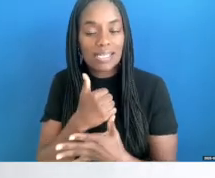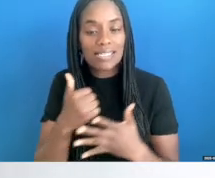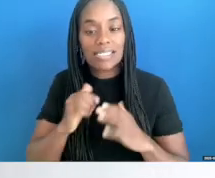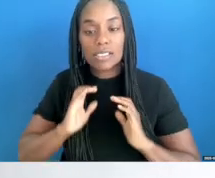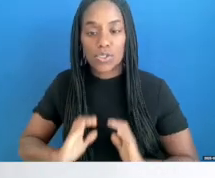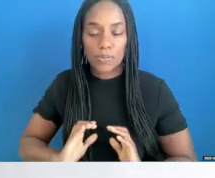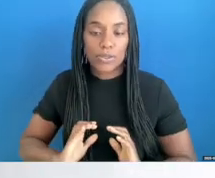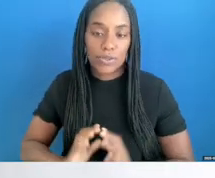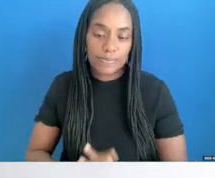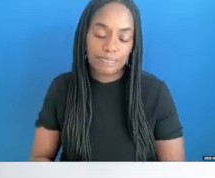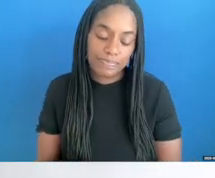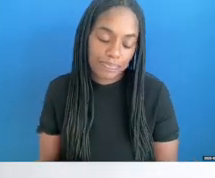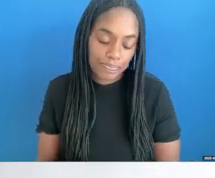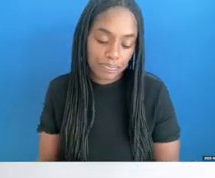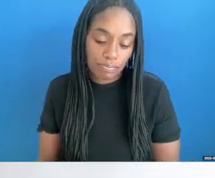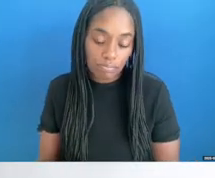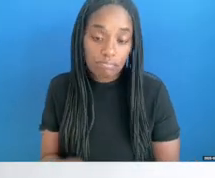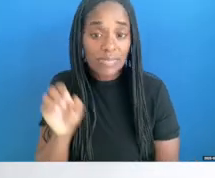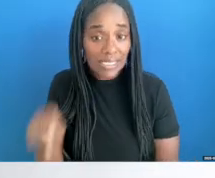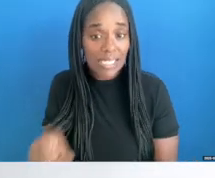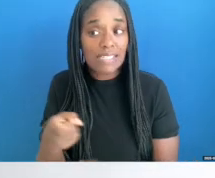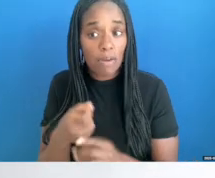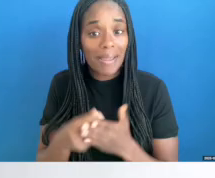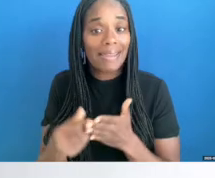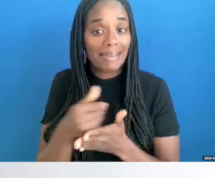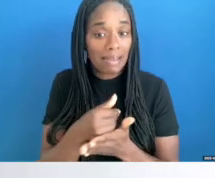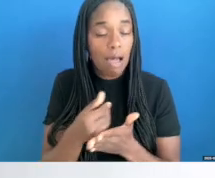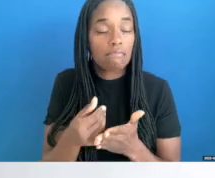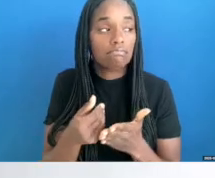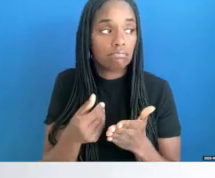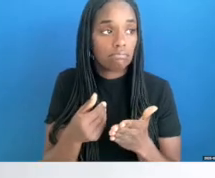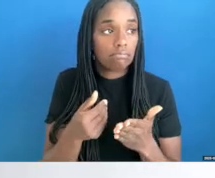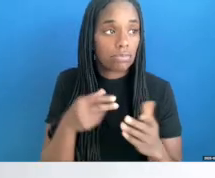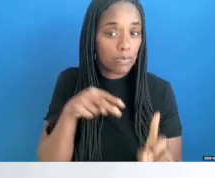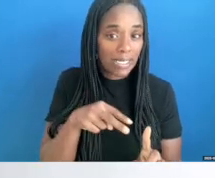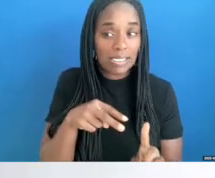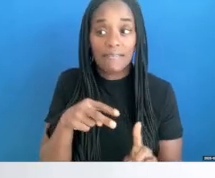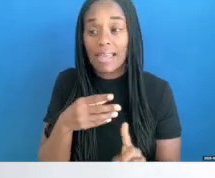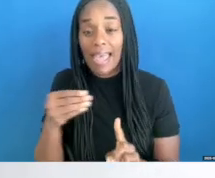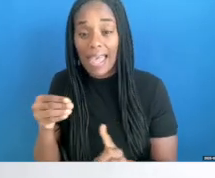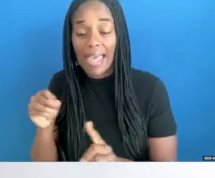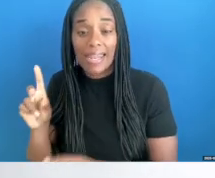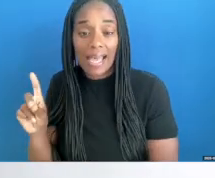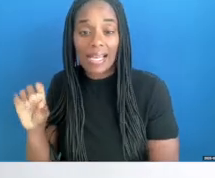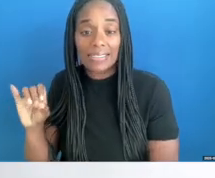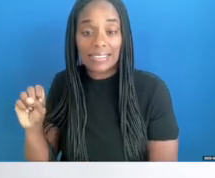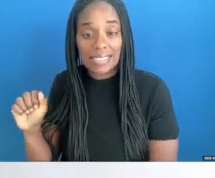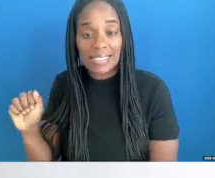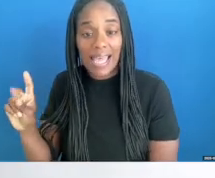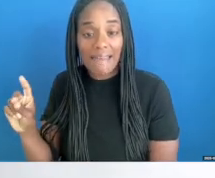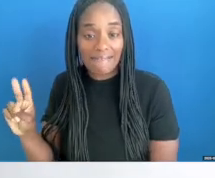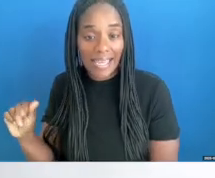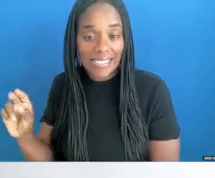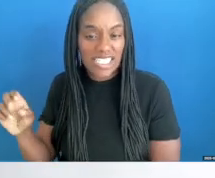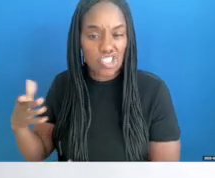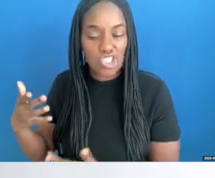consumers, yes, from an income means, also from disadvantaged means, also from potentially what the